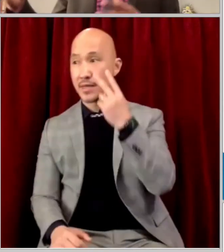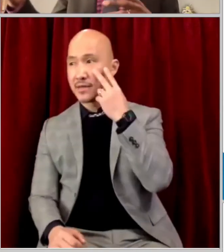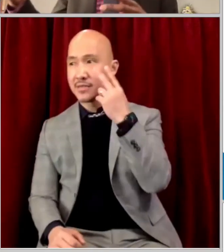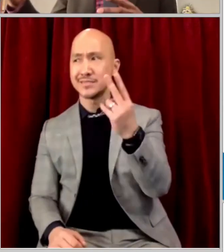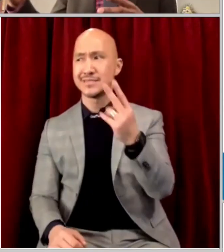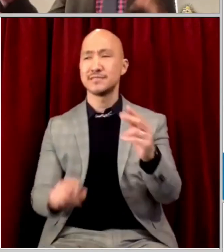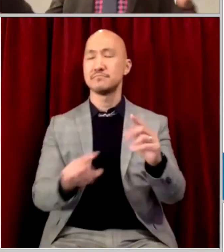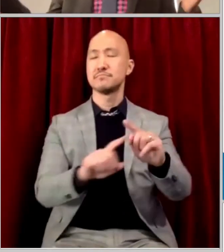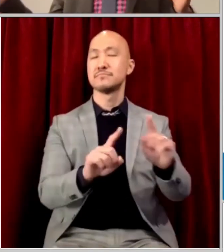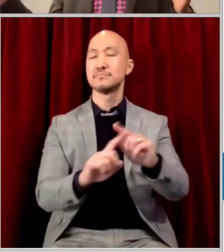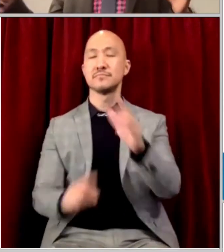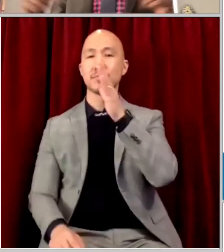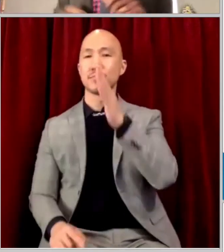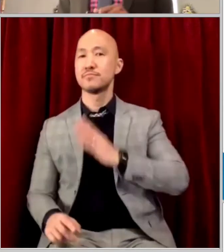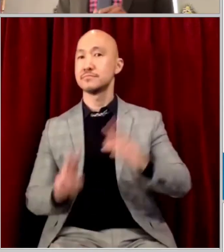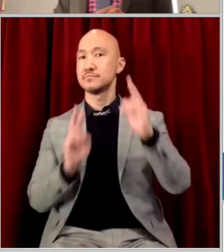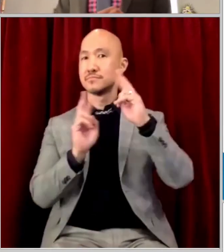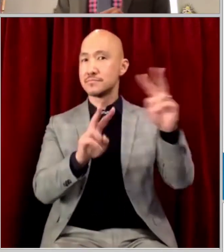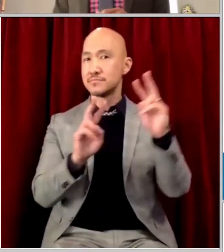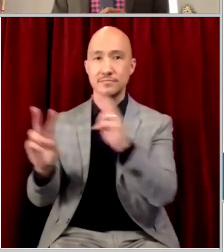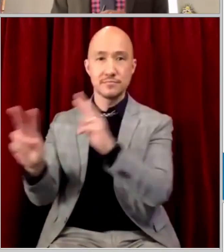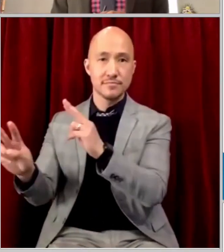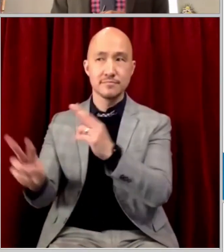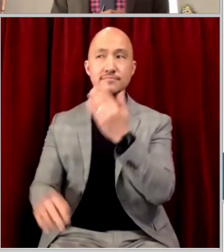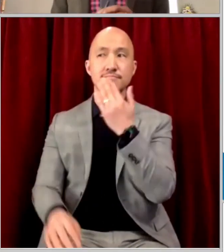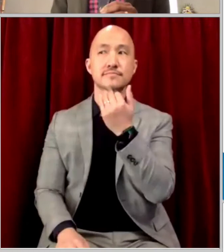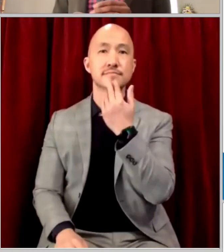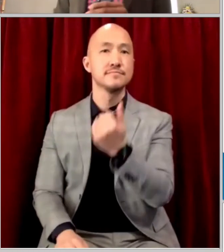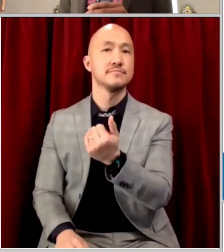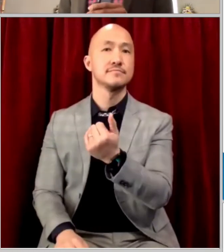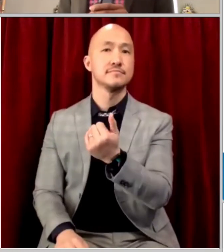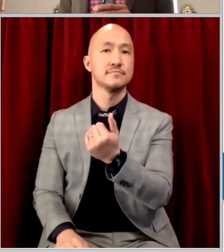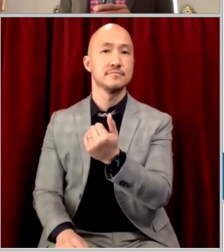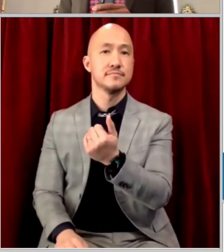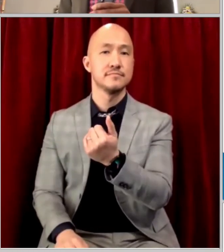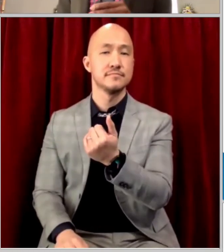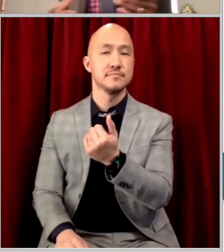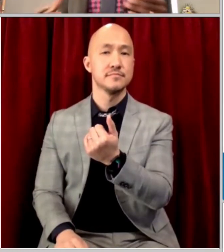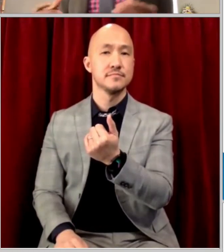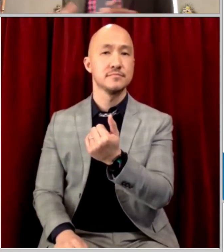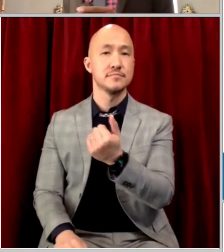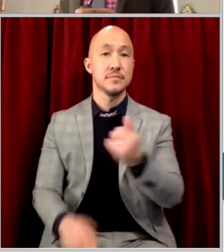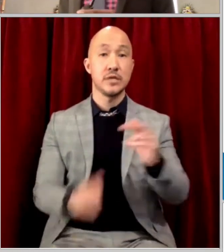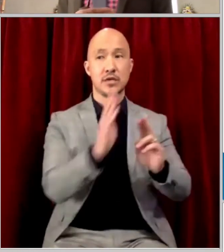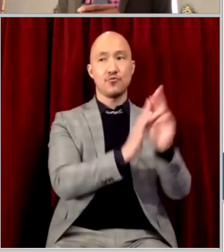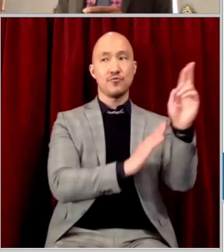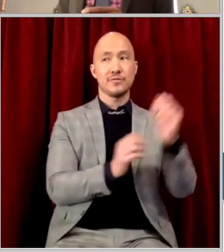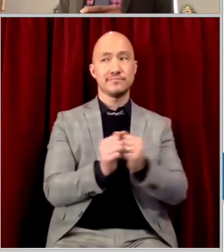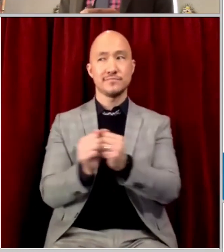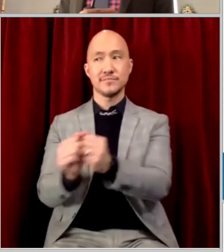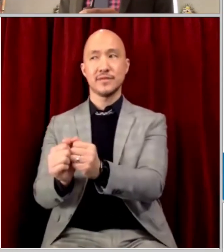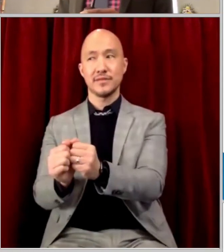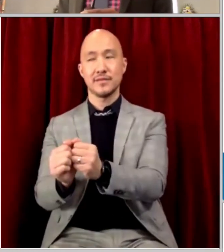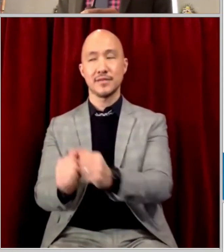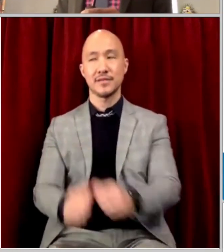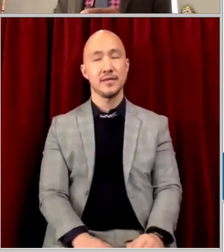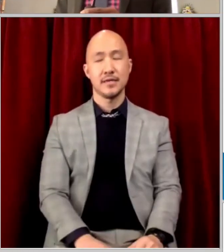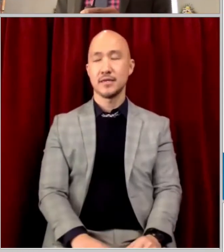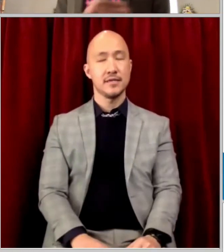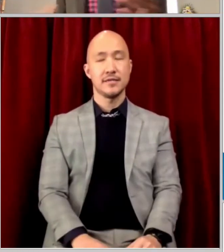And look at this. You get what I'm saying, right? And I told him, I said, look, I'm sorry. I can't hang with you